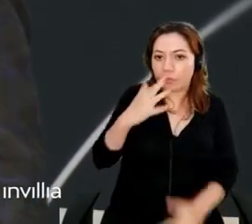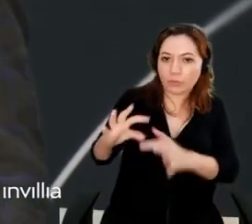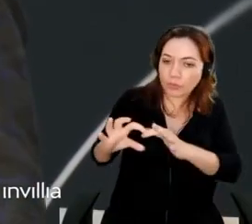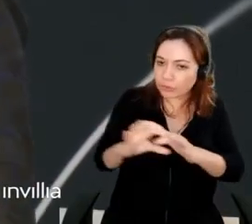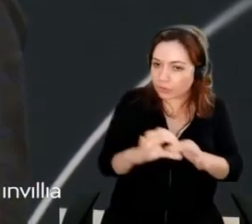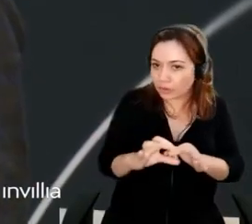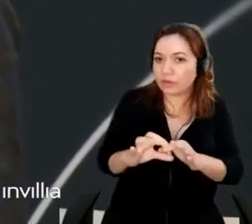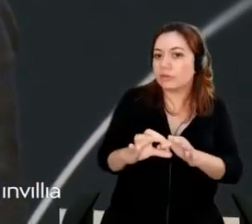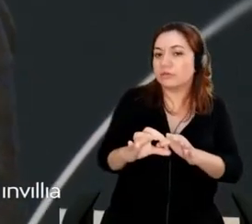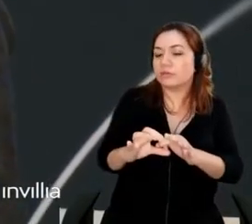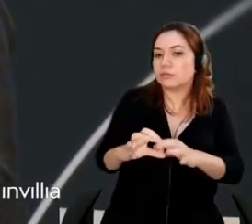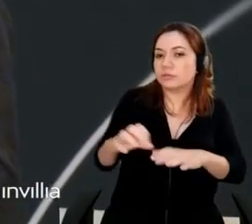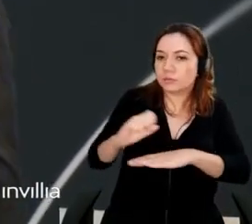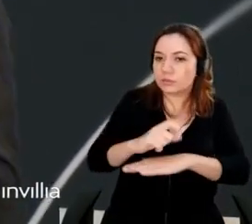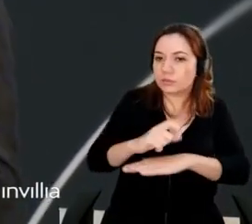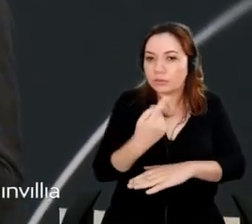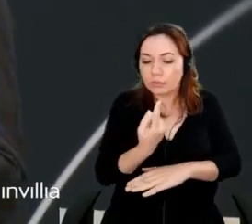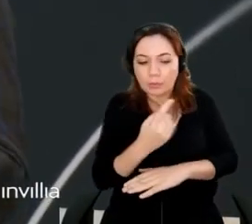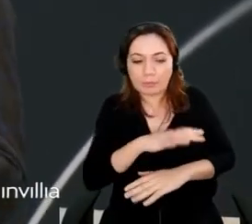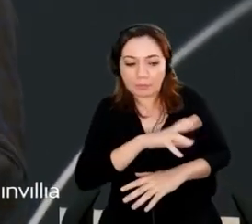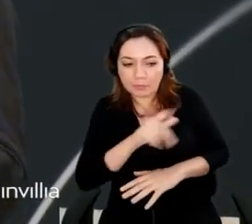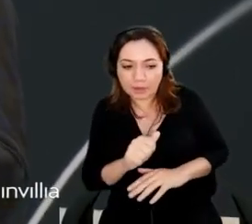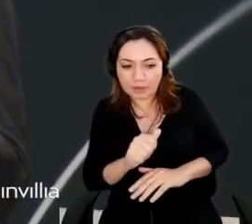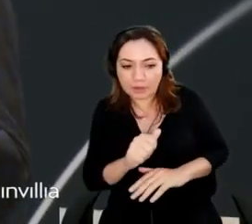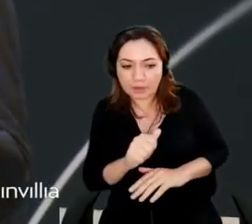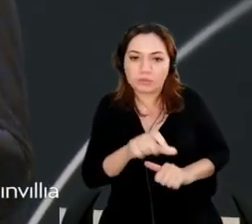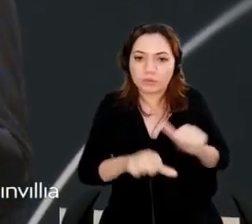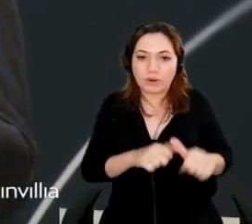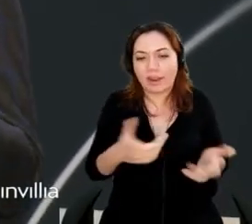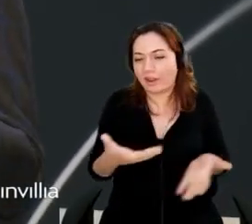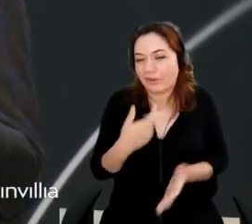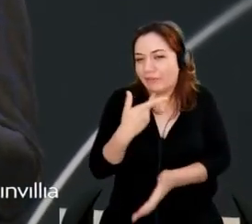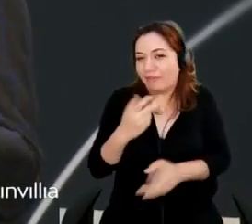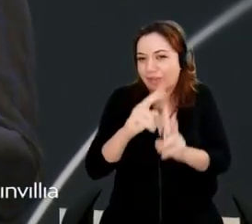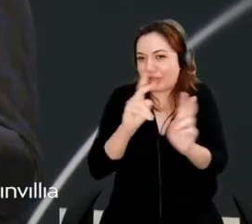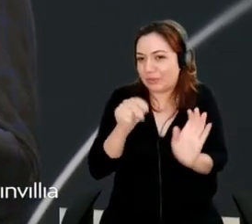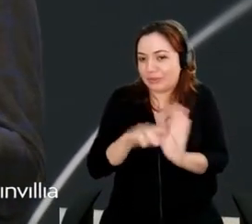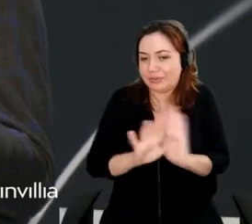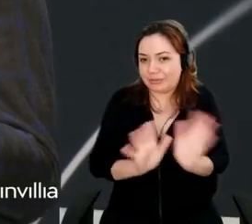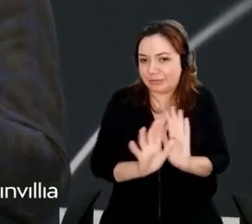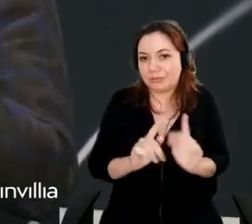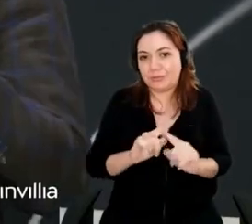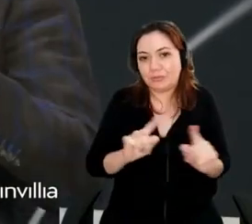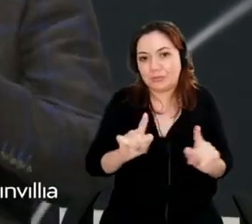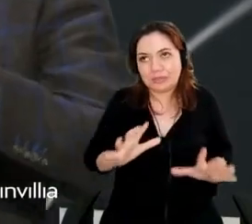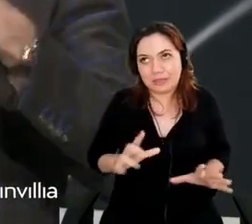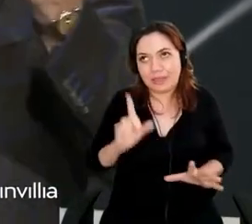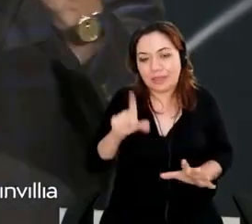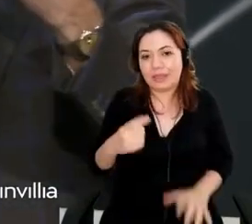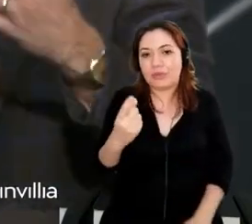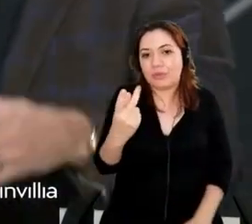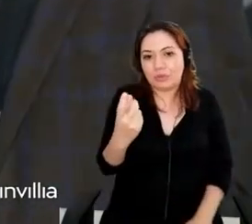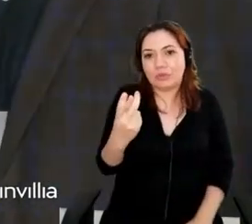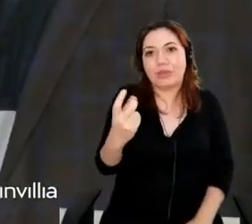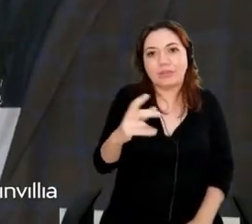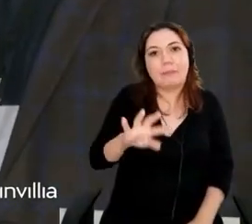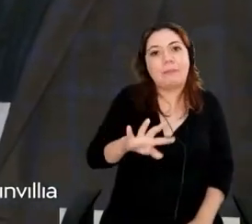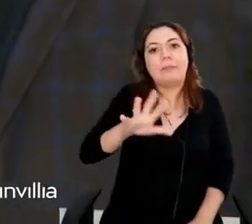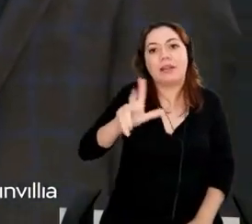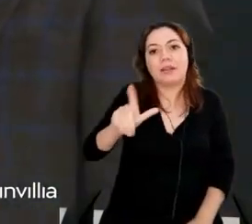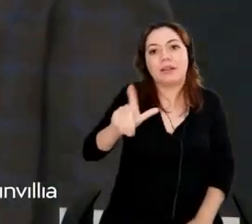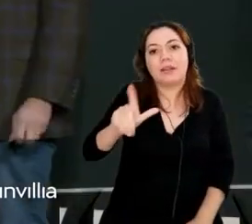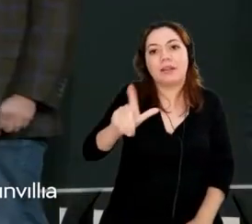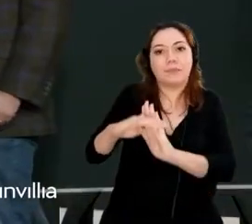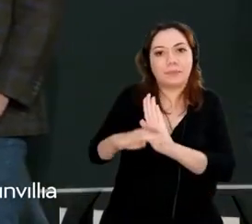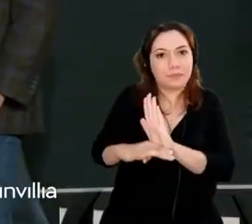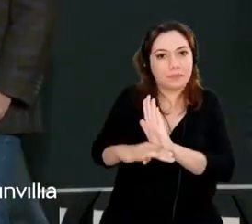not really talking about that right now. And it's at 12 billion parameters. So can you imagine what